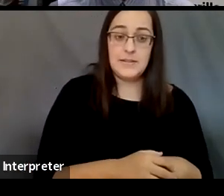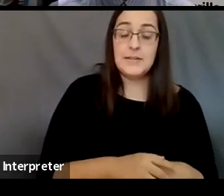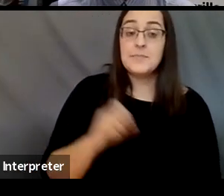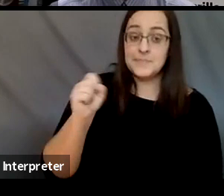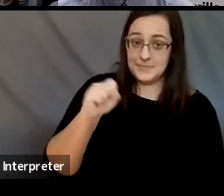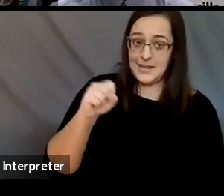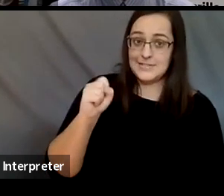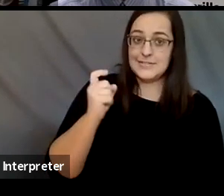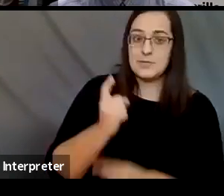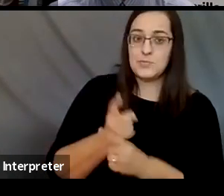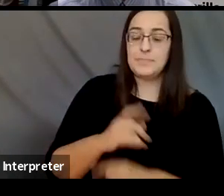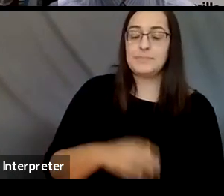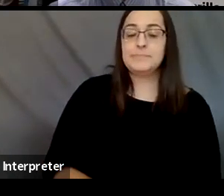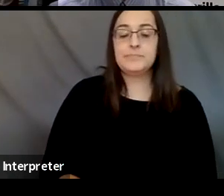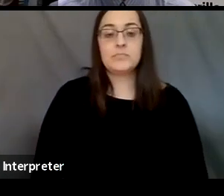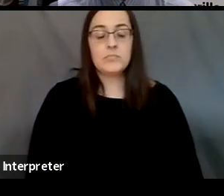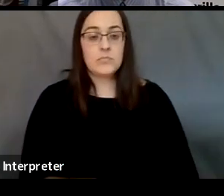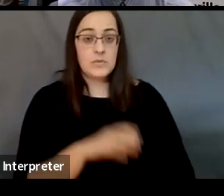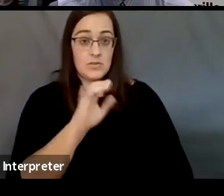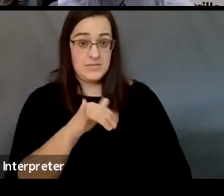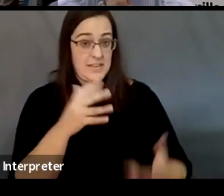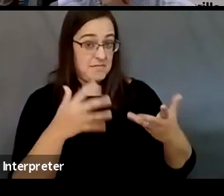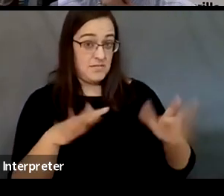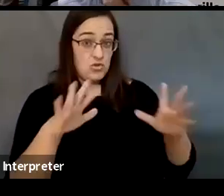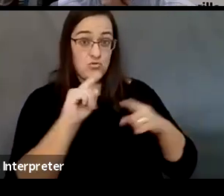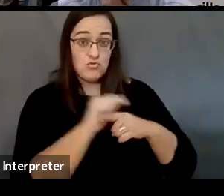Yes, sir. So is that complete?